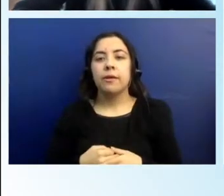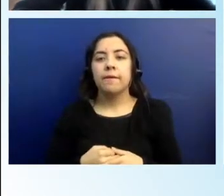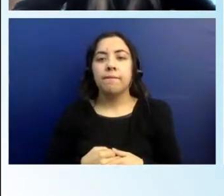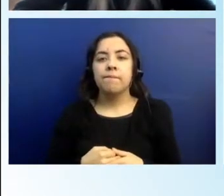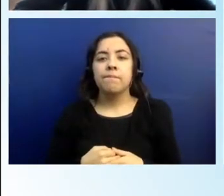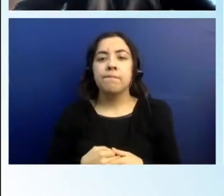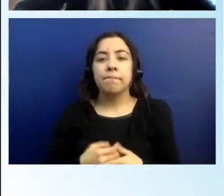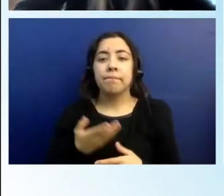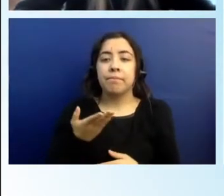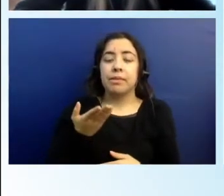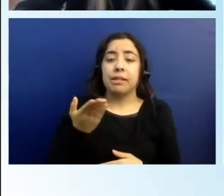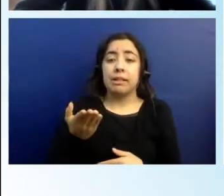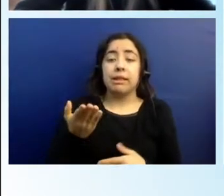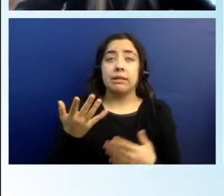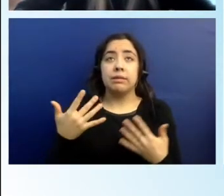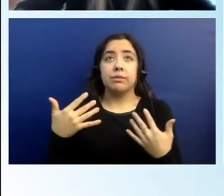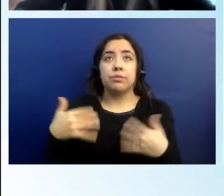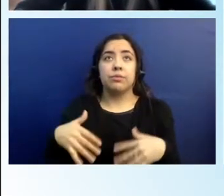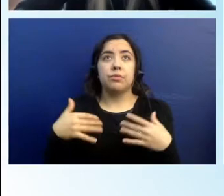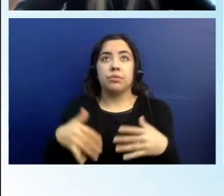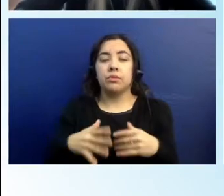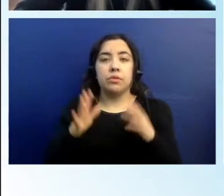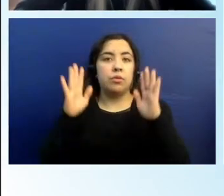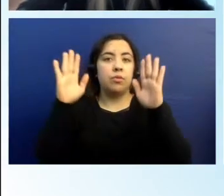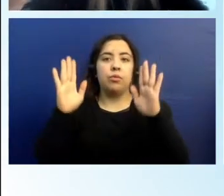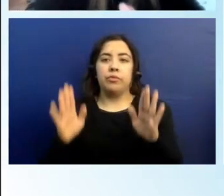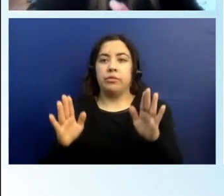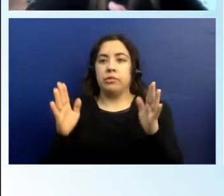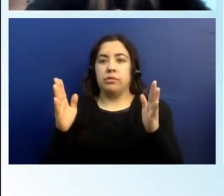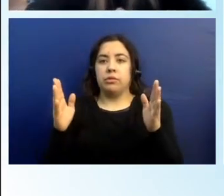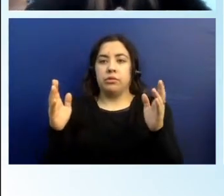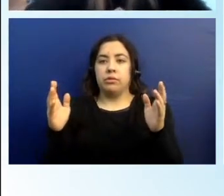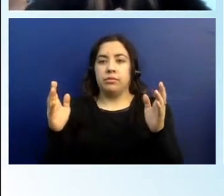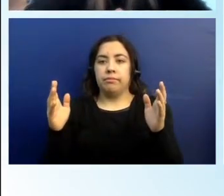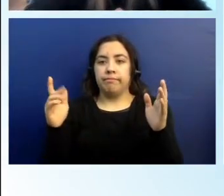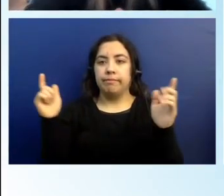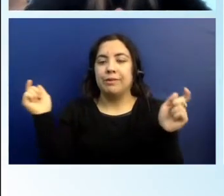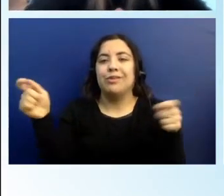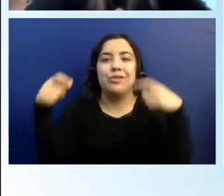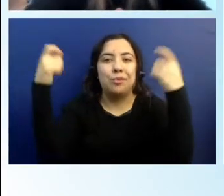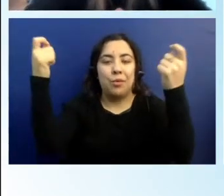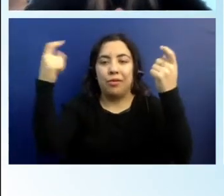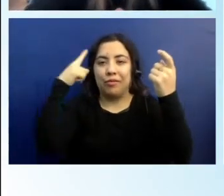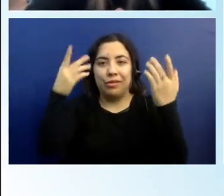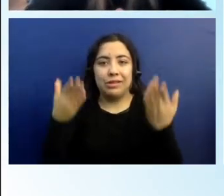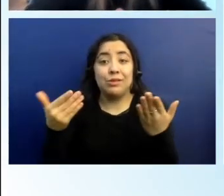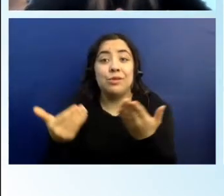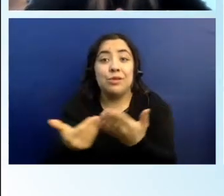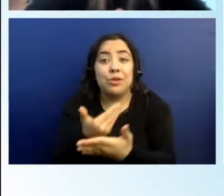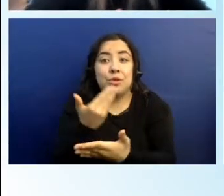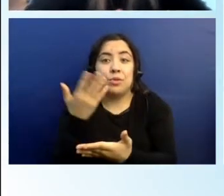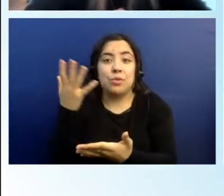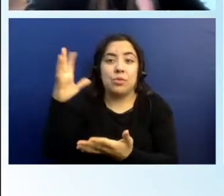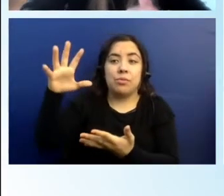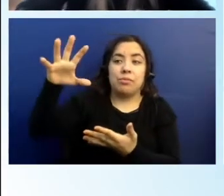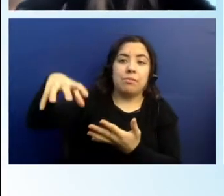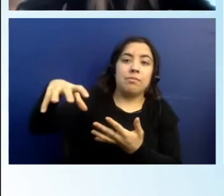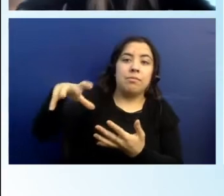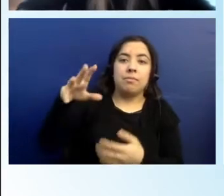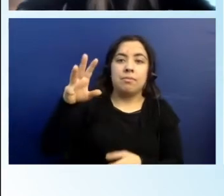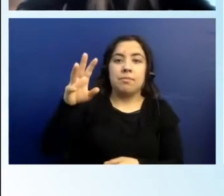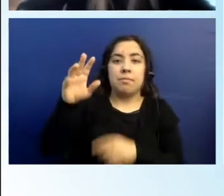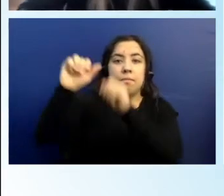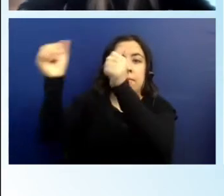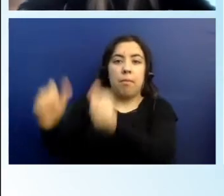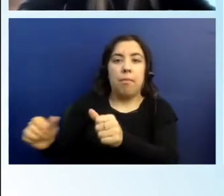a groundbreaking ceremony for a new mound that's going to be built in Horner Park. And I'll talk